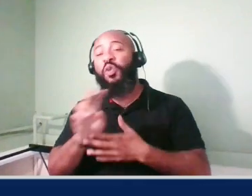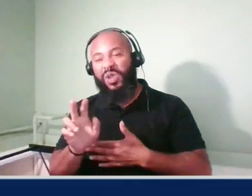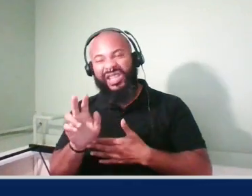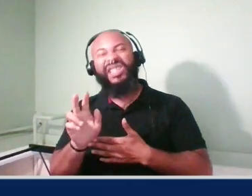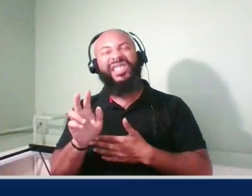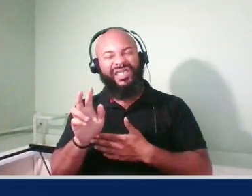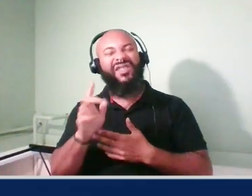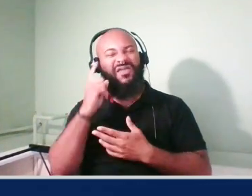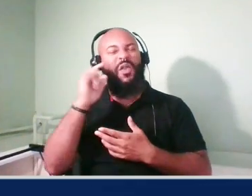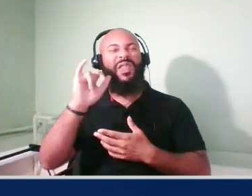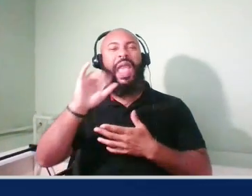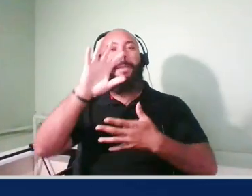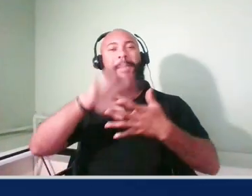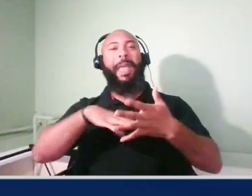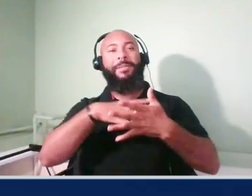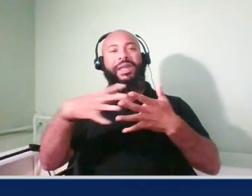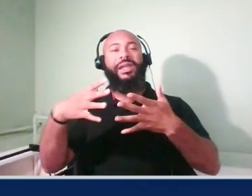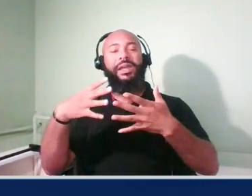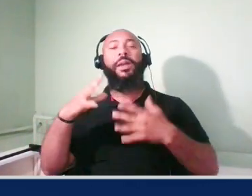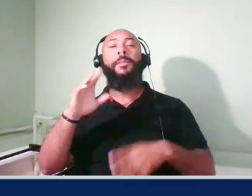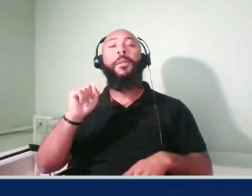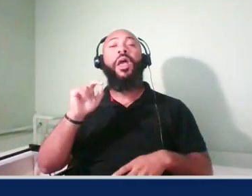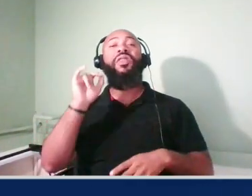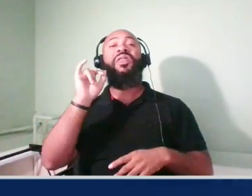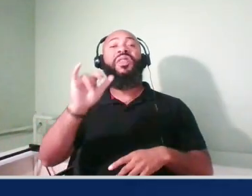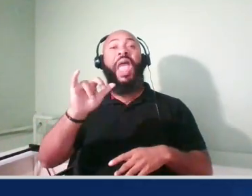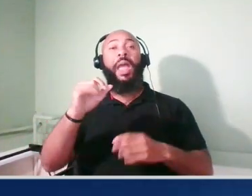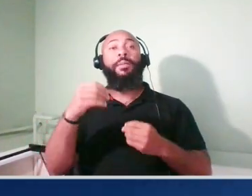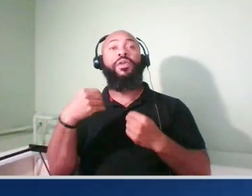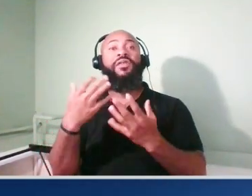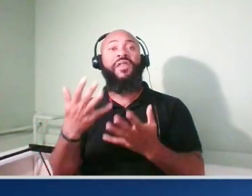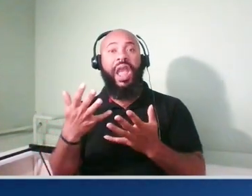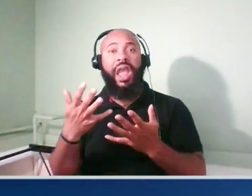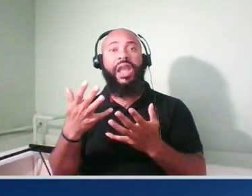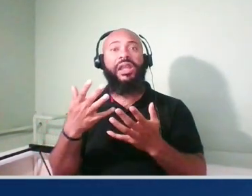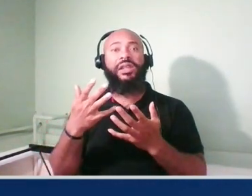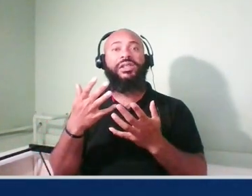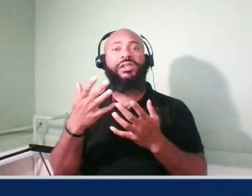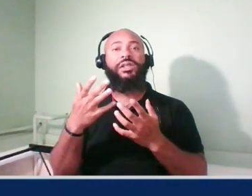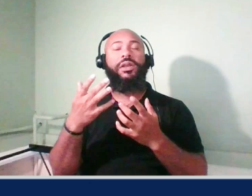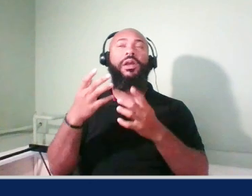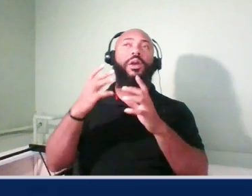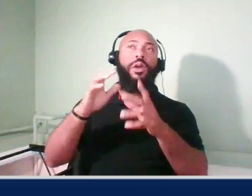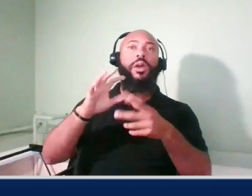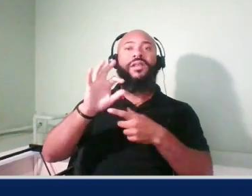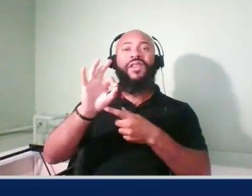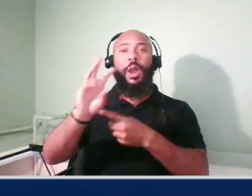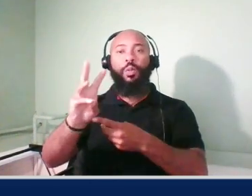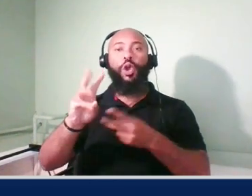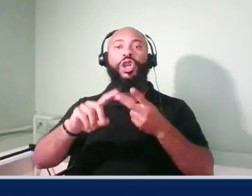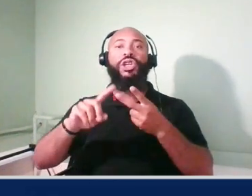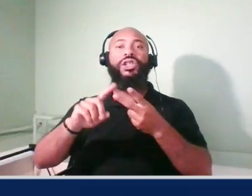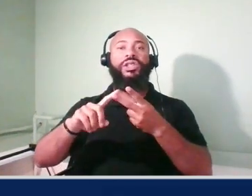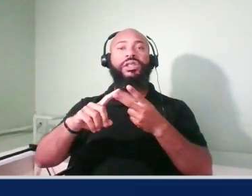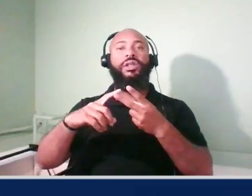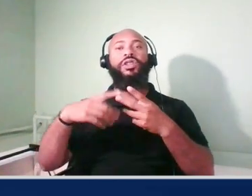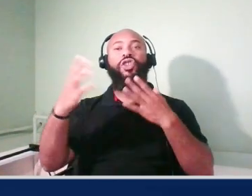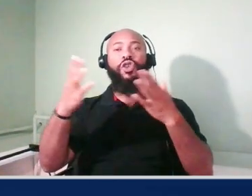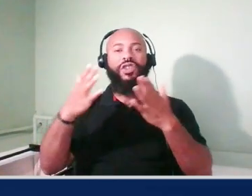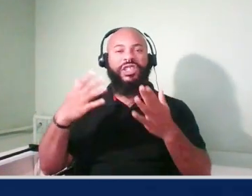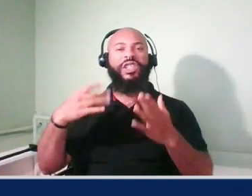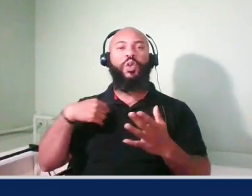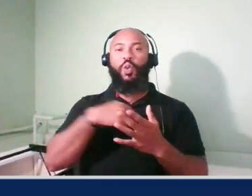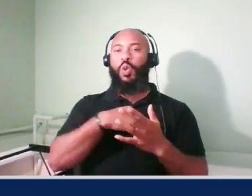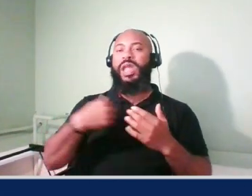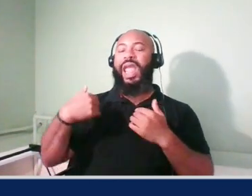By now, the providing that mapping to control objectives or even frameworks or services, we have taken that heavy lifting. We have made it really easy for customers